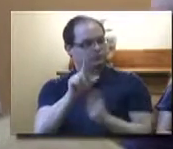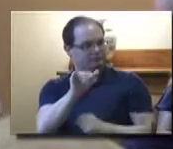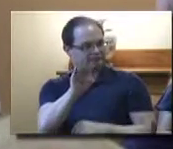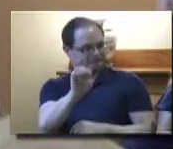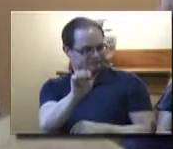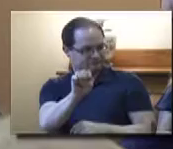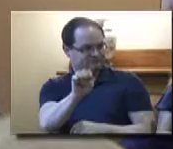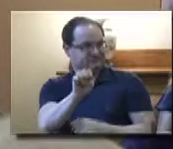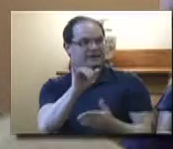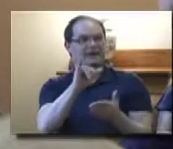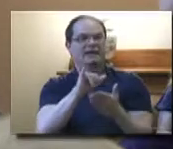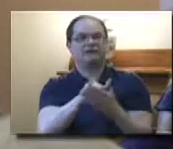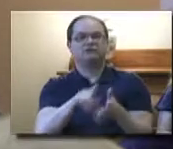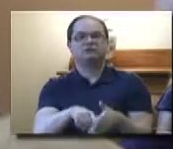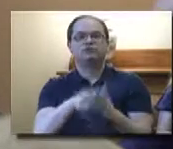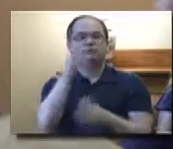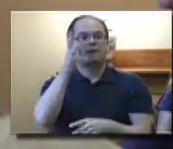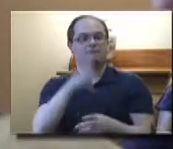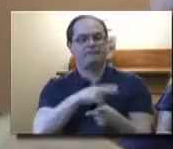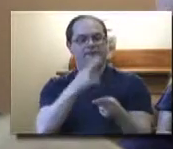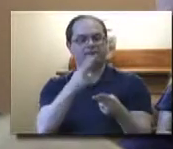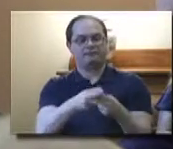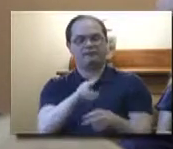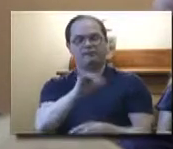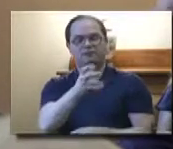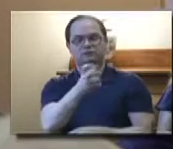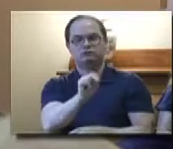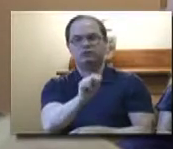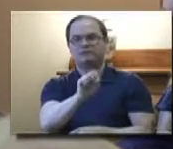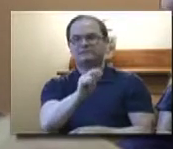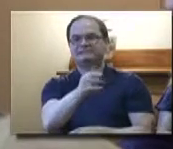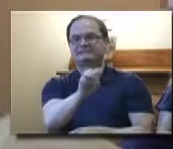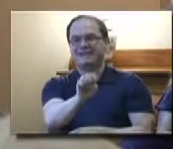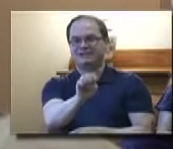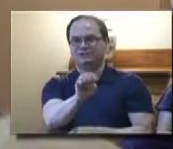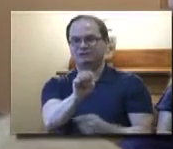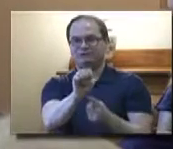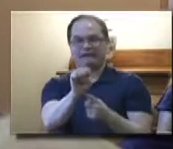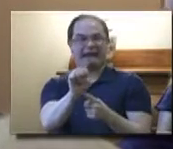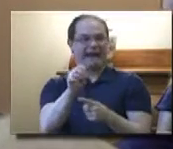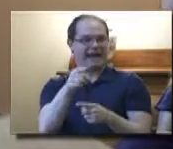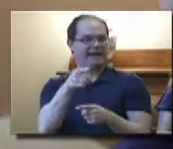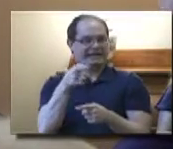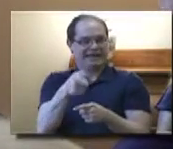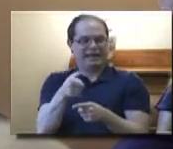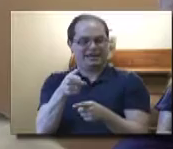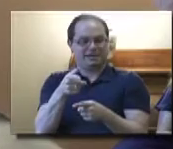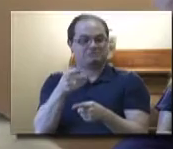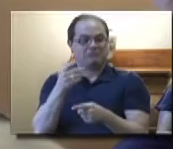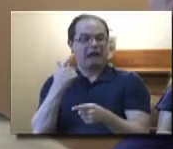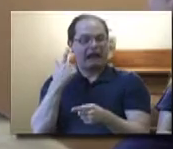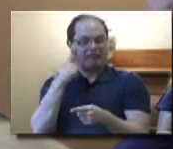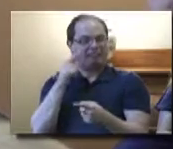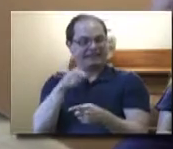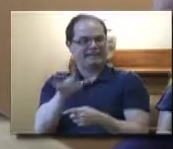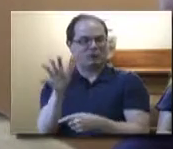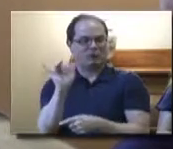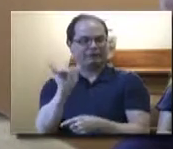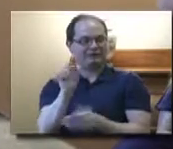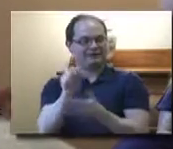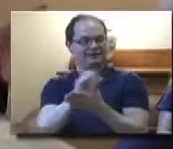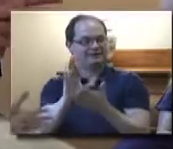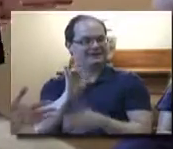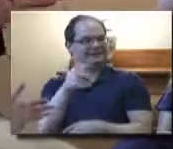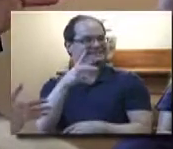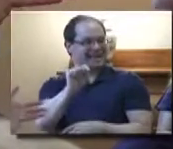man named John Sage, who is about as close to a saint as I've ever got, although I did get Sister